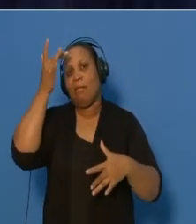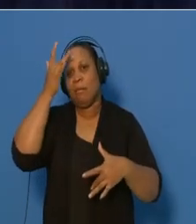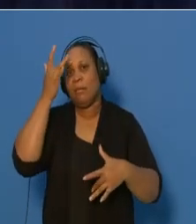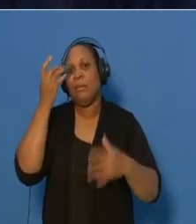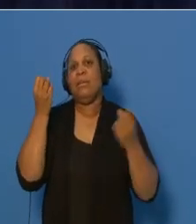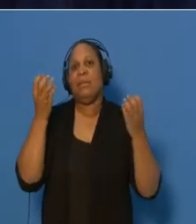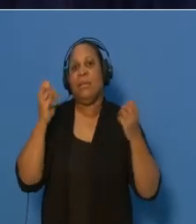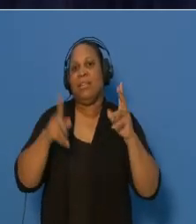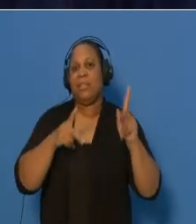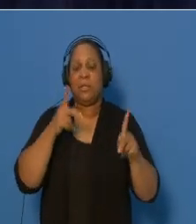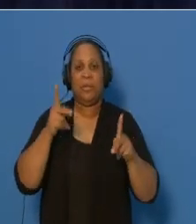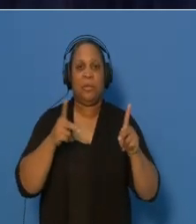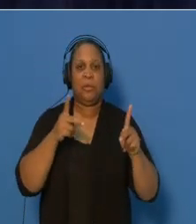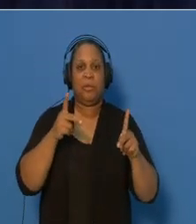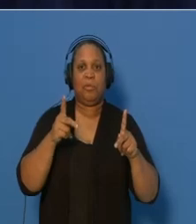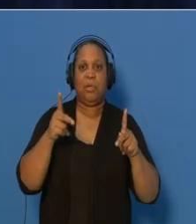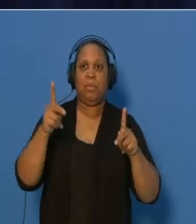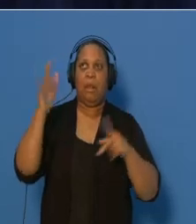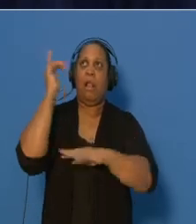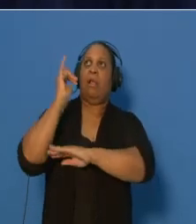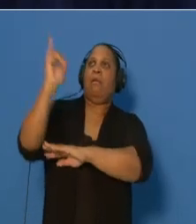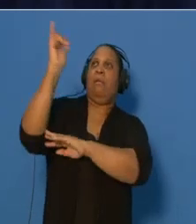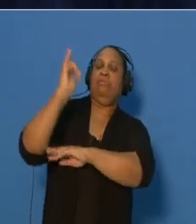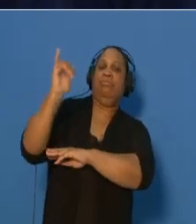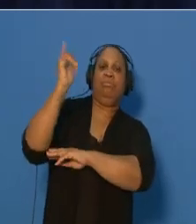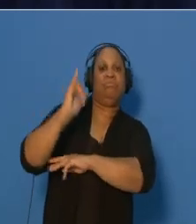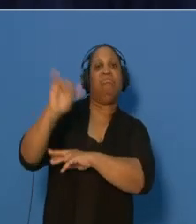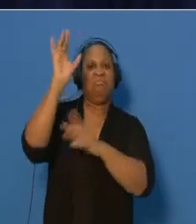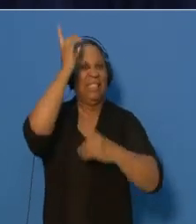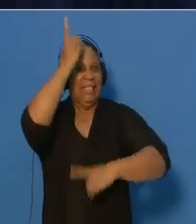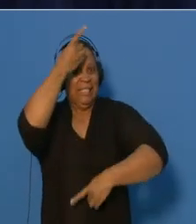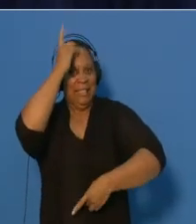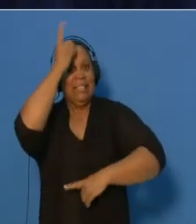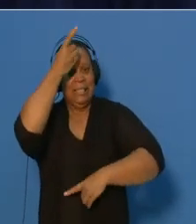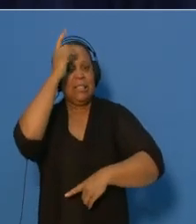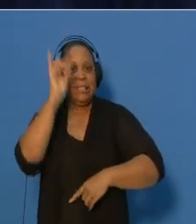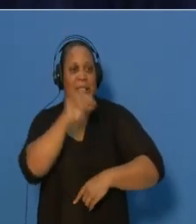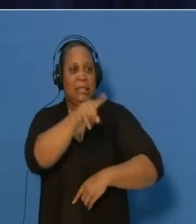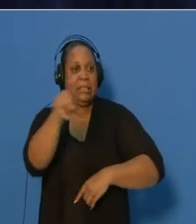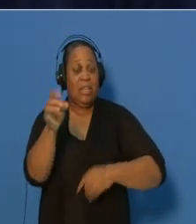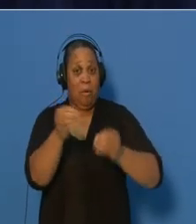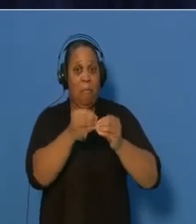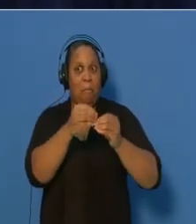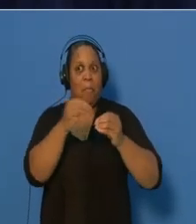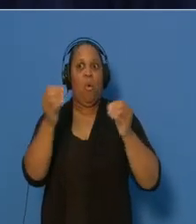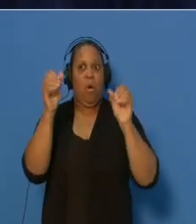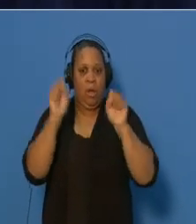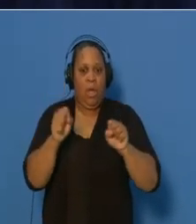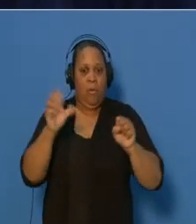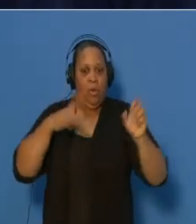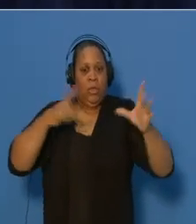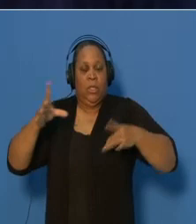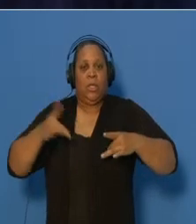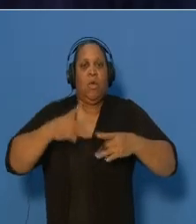of non-communicable chronic diseases within our population, and that makes those persons even more susceptible to the